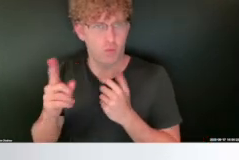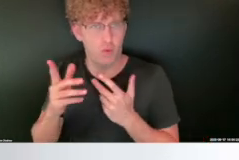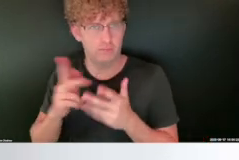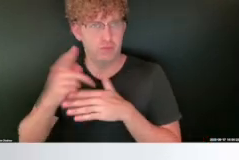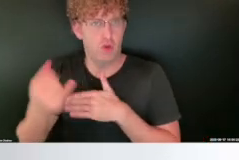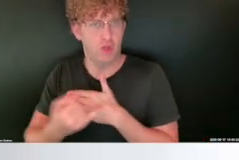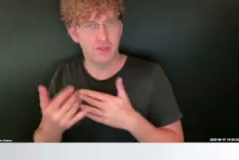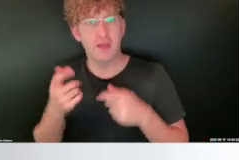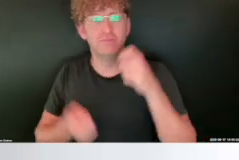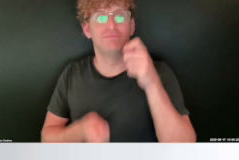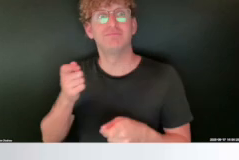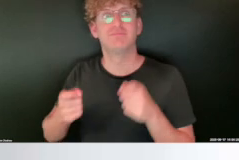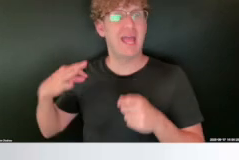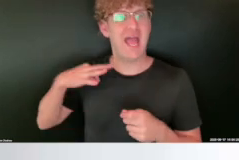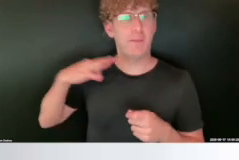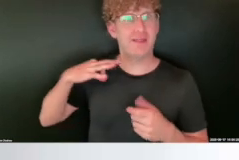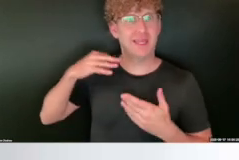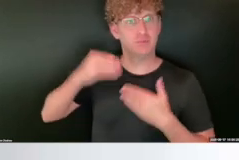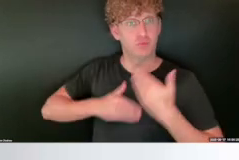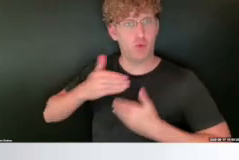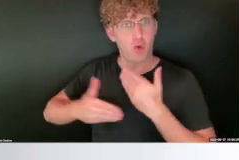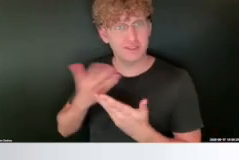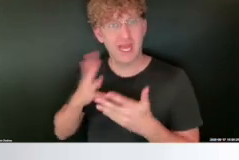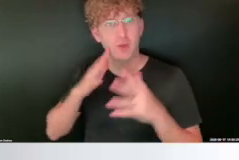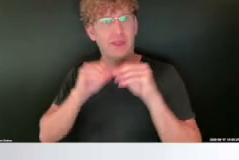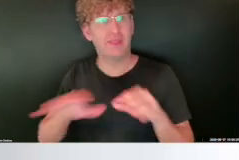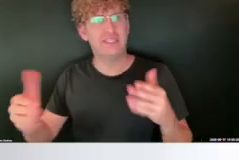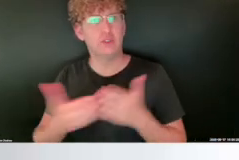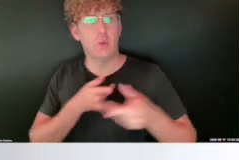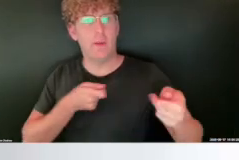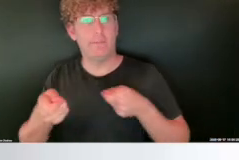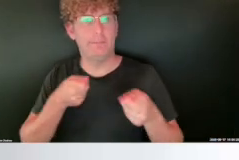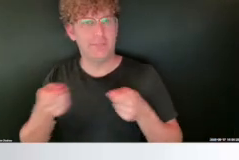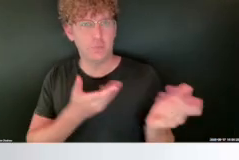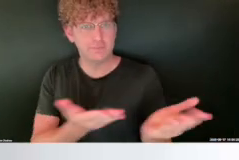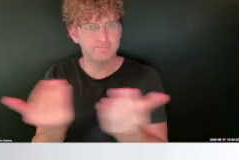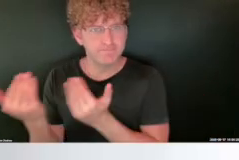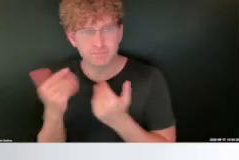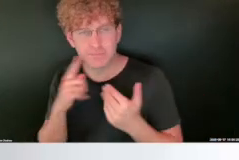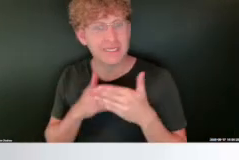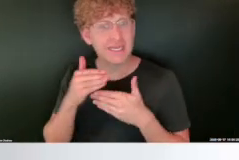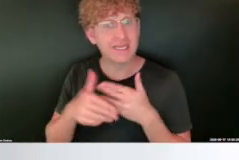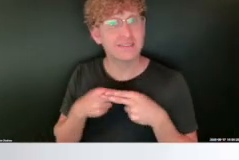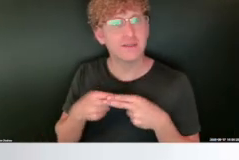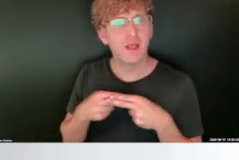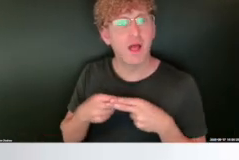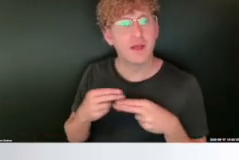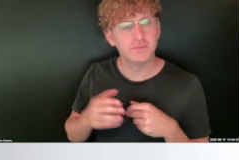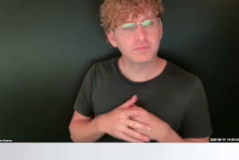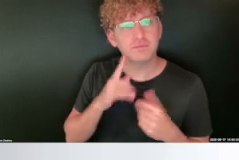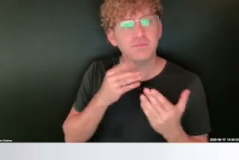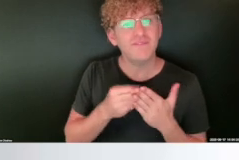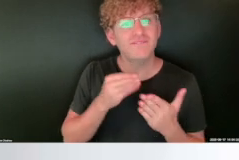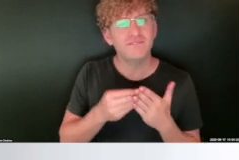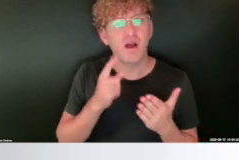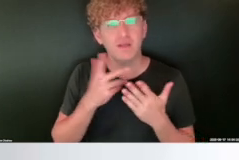Clean Mobility in Schools funds a variety of clean transportation and supporting projects in and around school communities. Grants provide funding